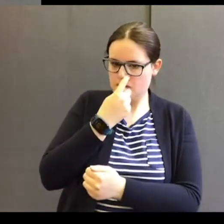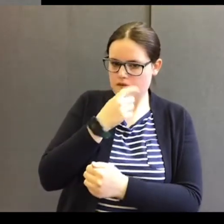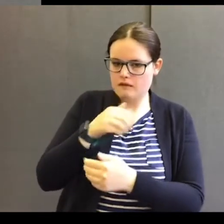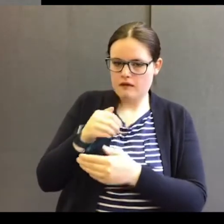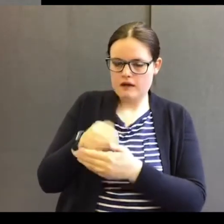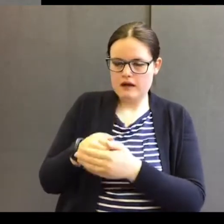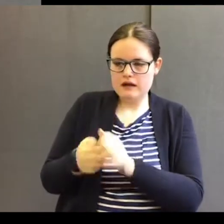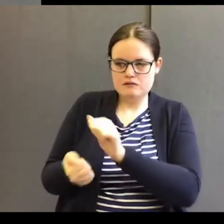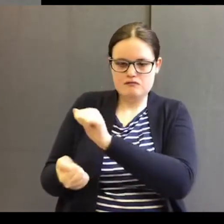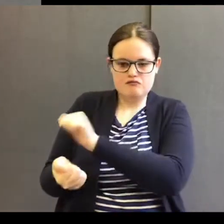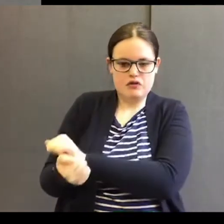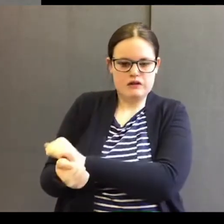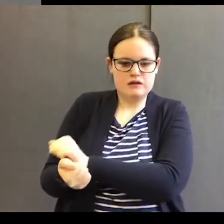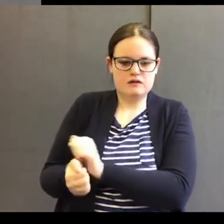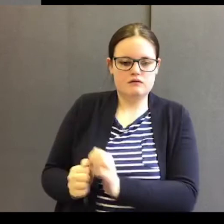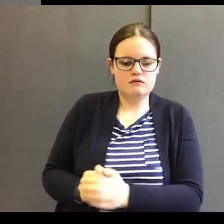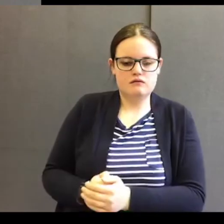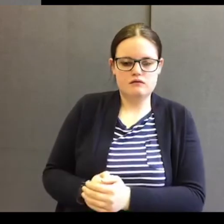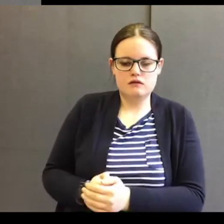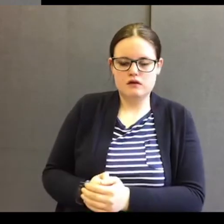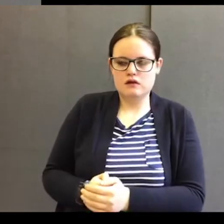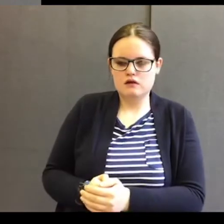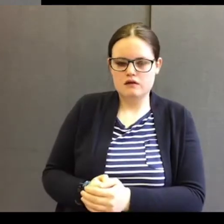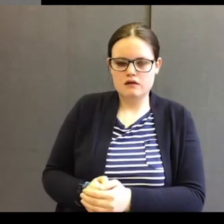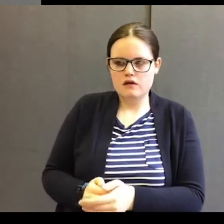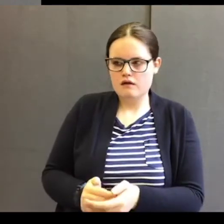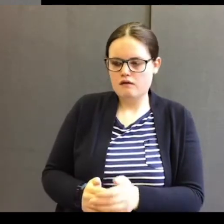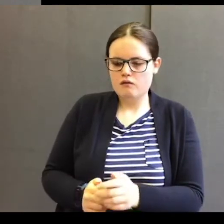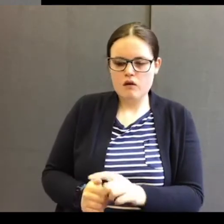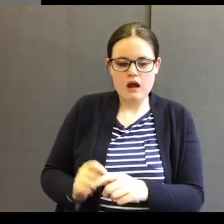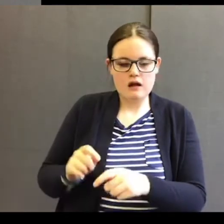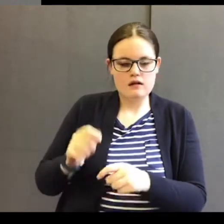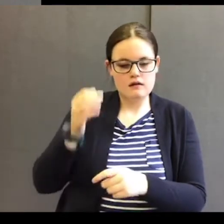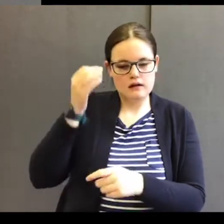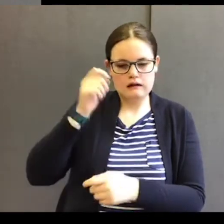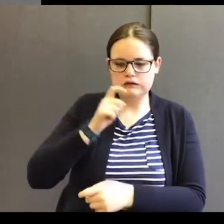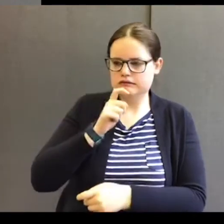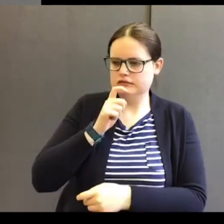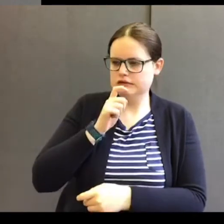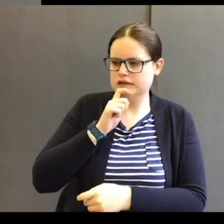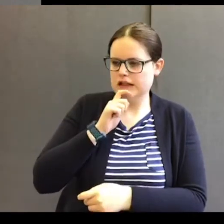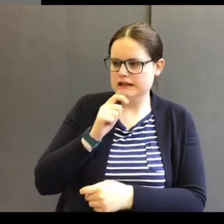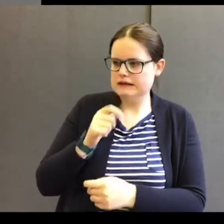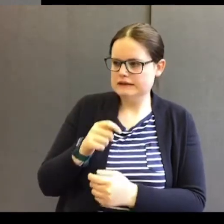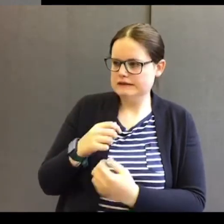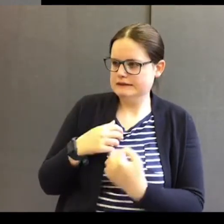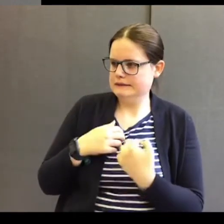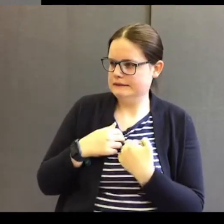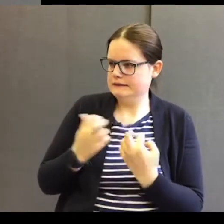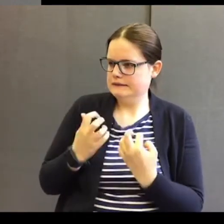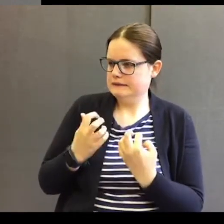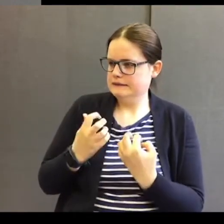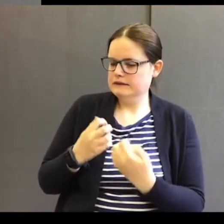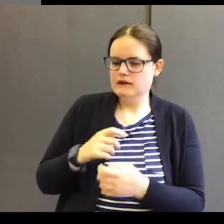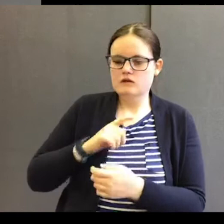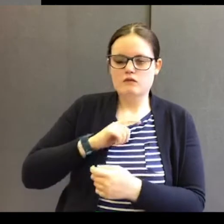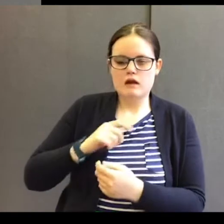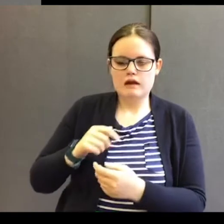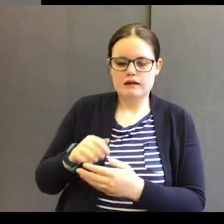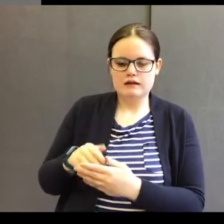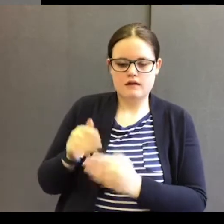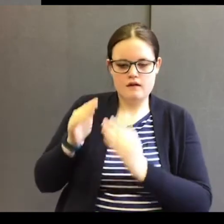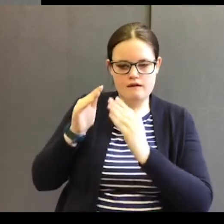put into the common prison, purely out of jealousy and envy, because